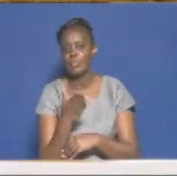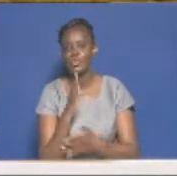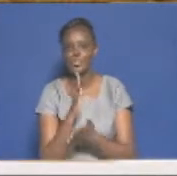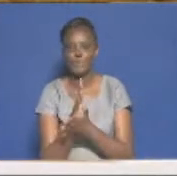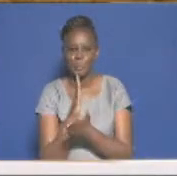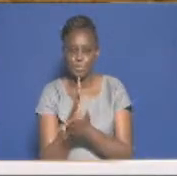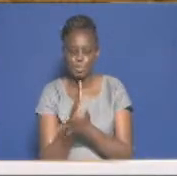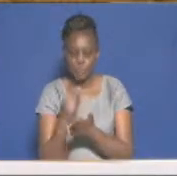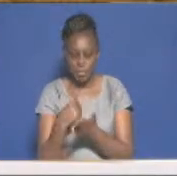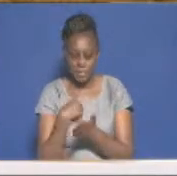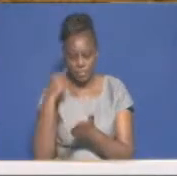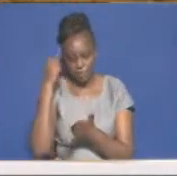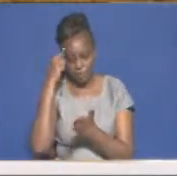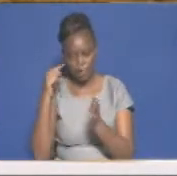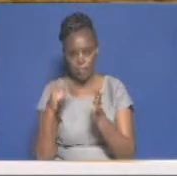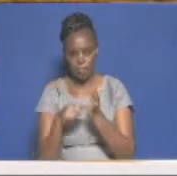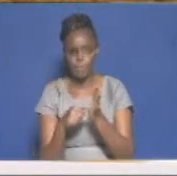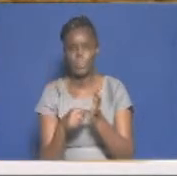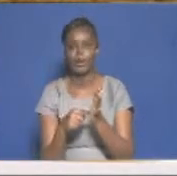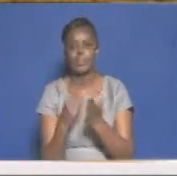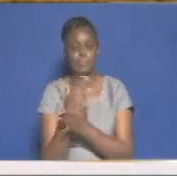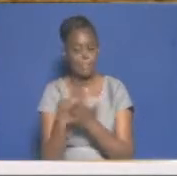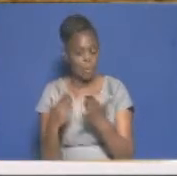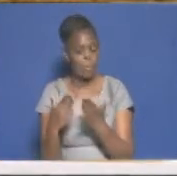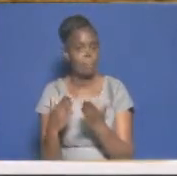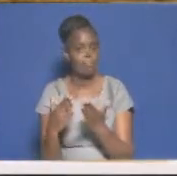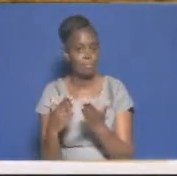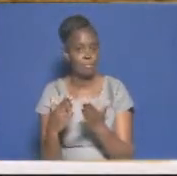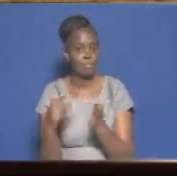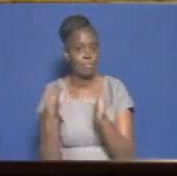I think the point raised, I think some of you have raised,